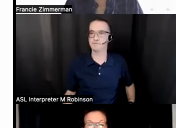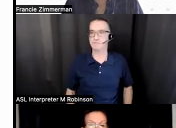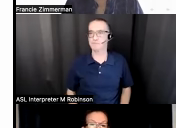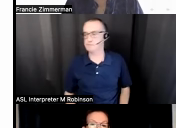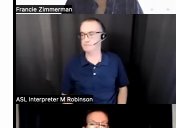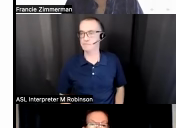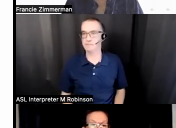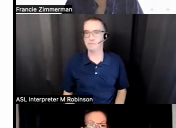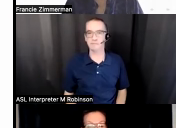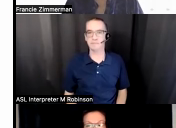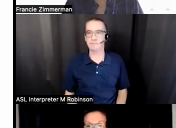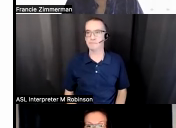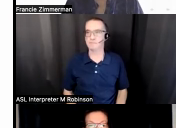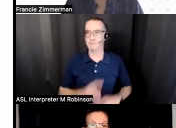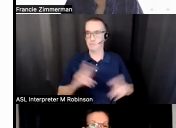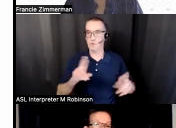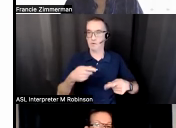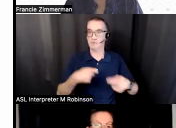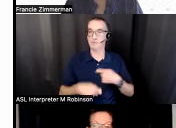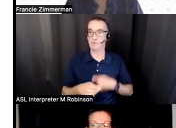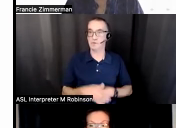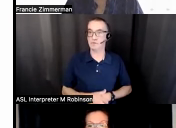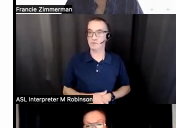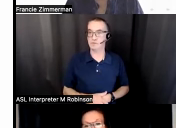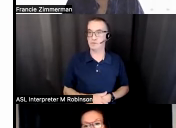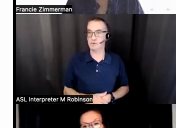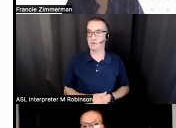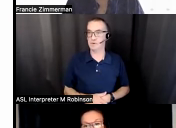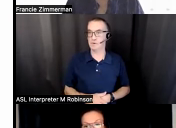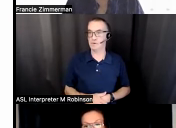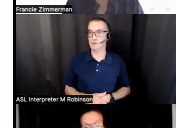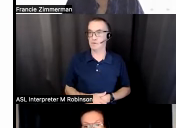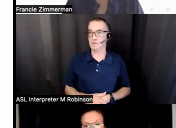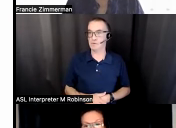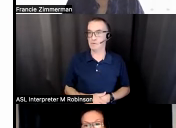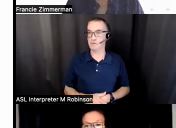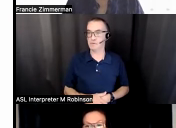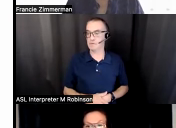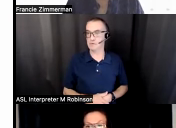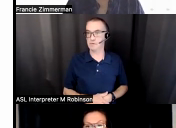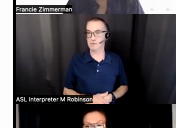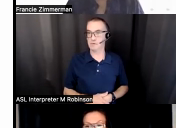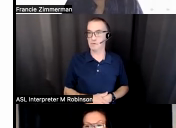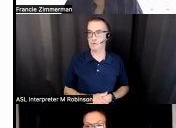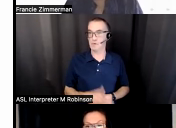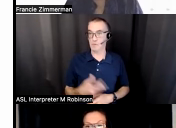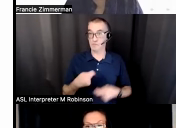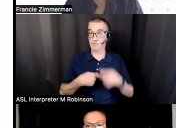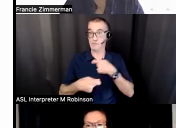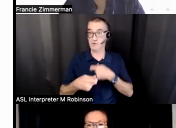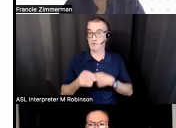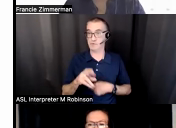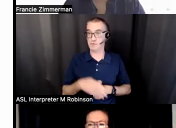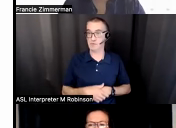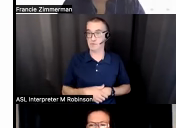that you're in this journey as we provide this continuous support to our professionals statewide. So just very briefly, before we get into the